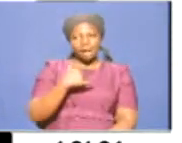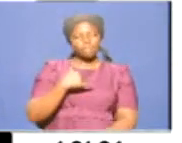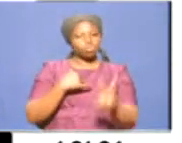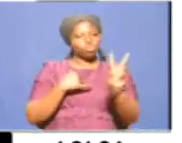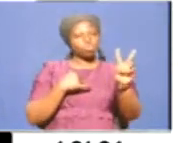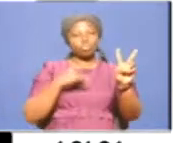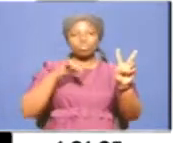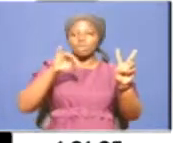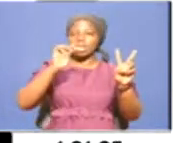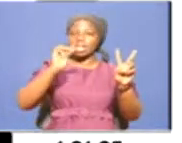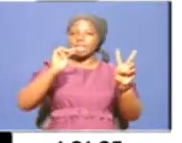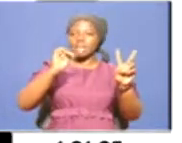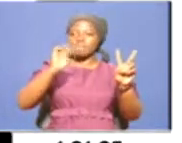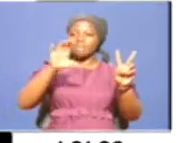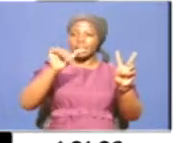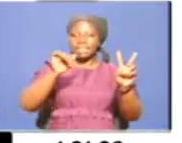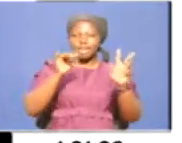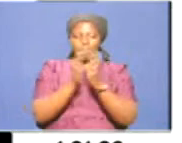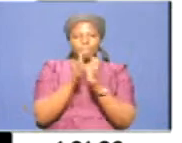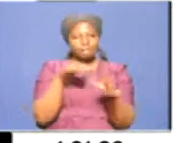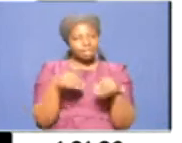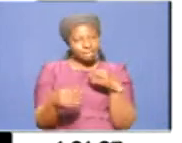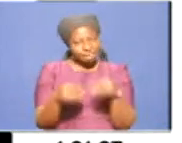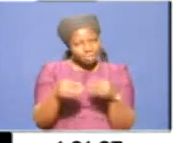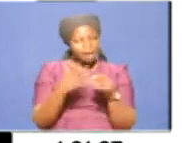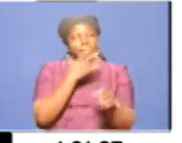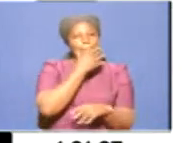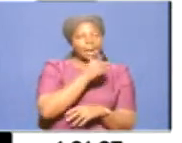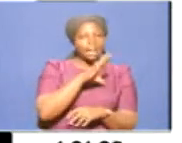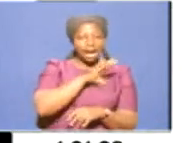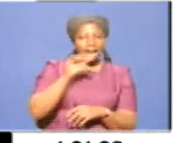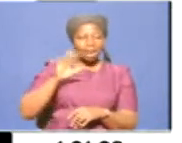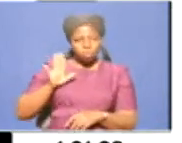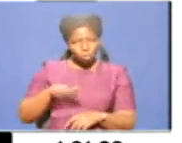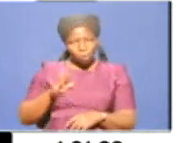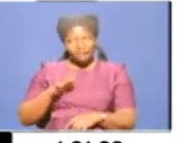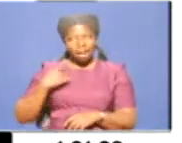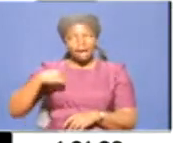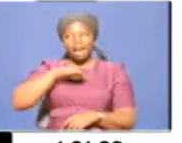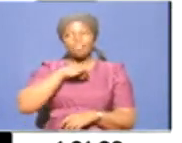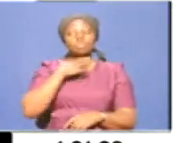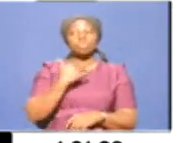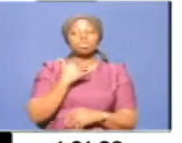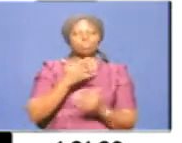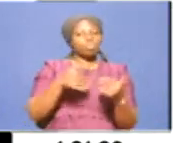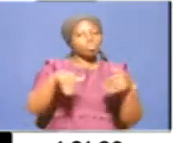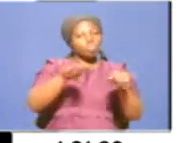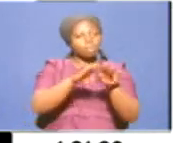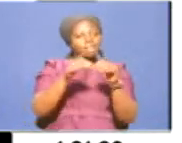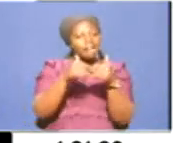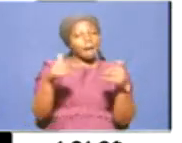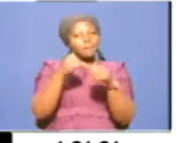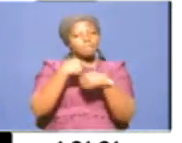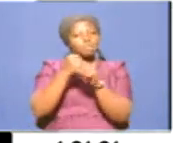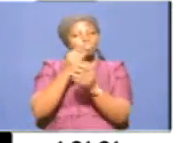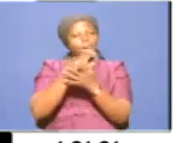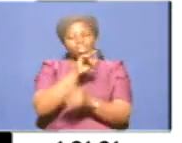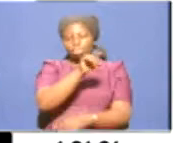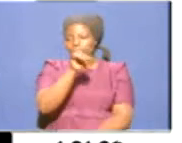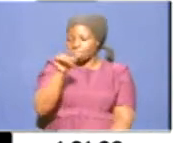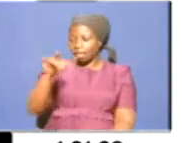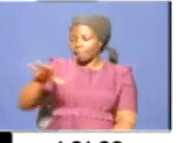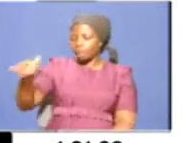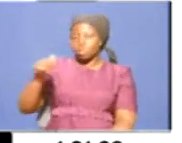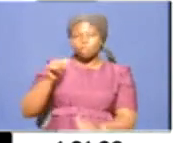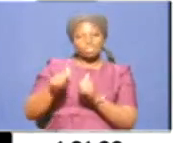of county assembly with disability, a man and a woman. So we want to close the loopholes and ensure that those counties that do not have representation